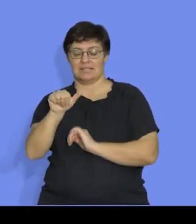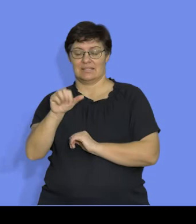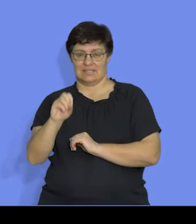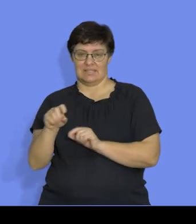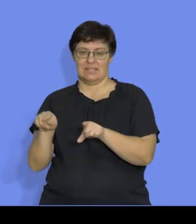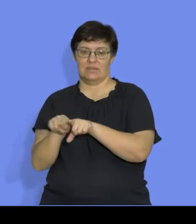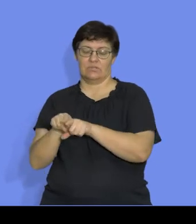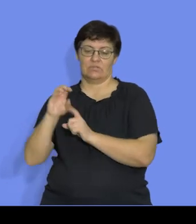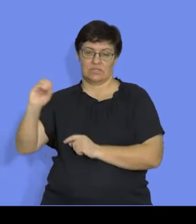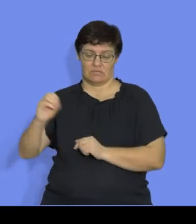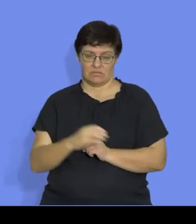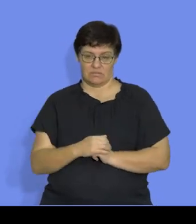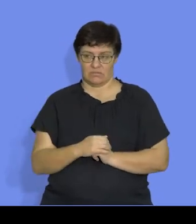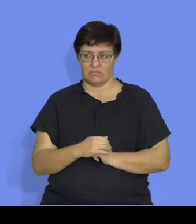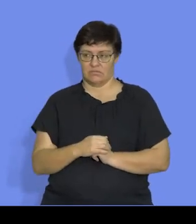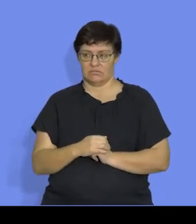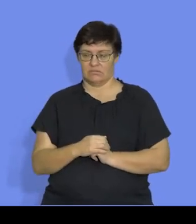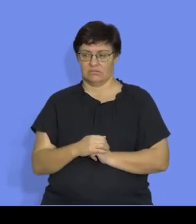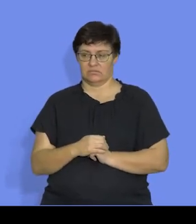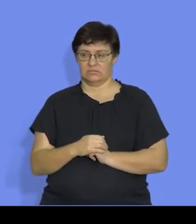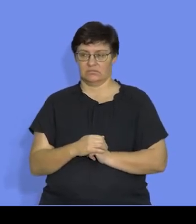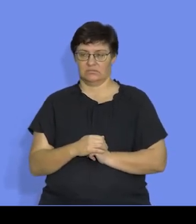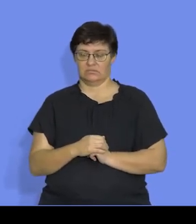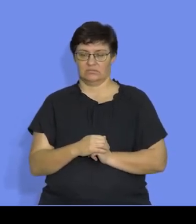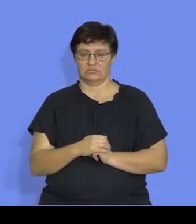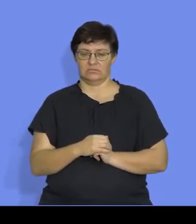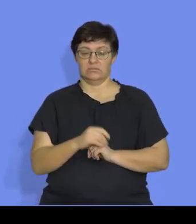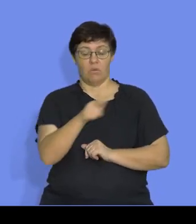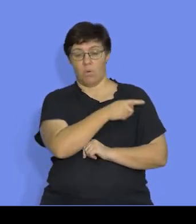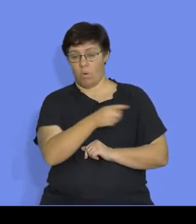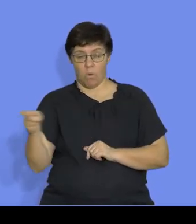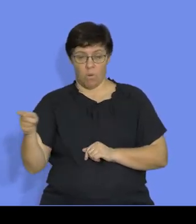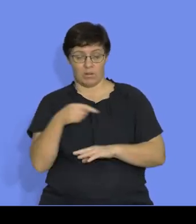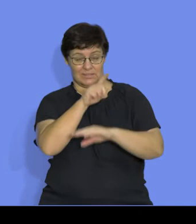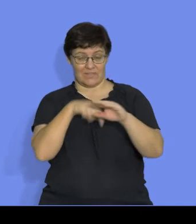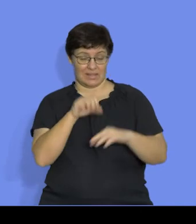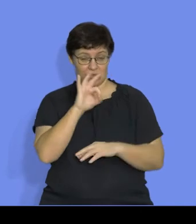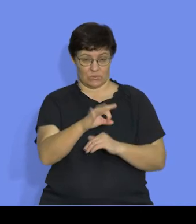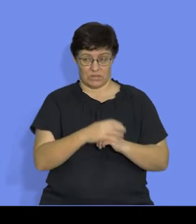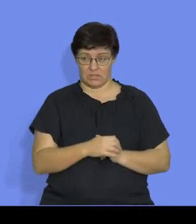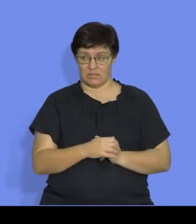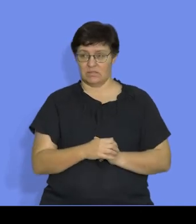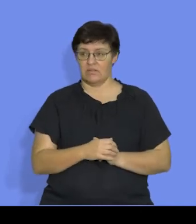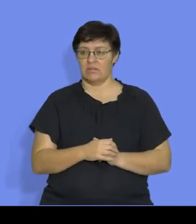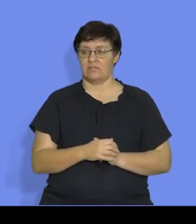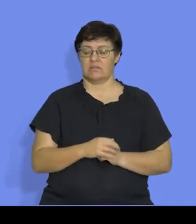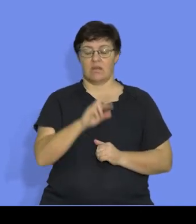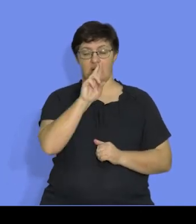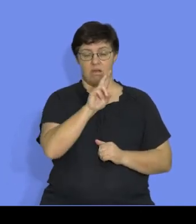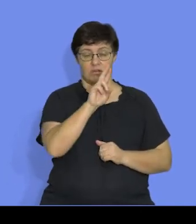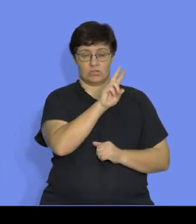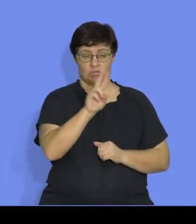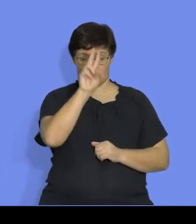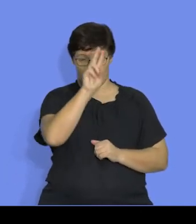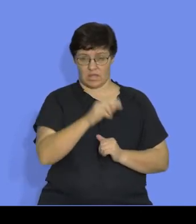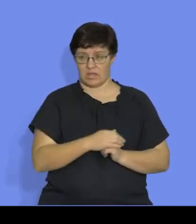60 is equal to 0. I'm going to divide everything by 3. So I'm going to be left with